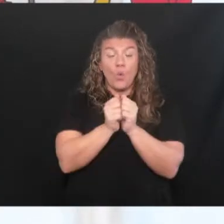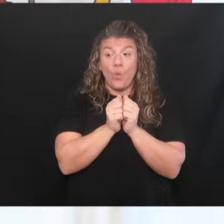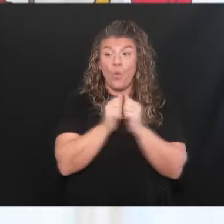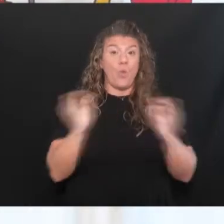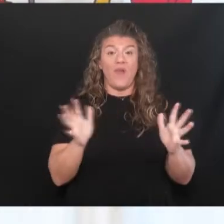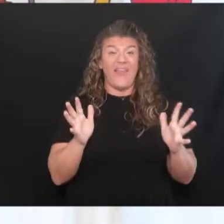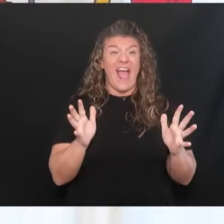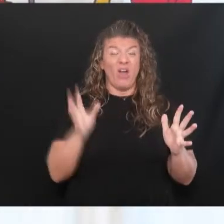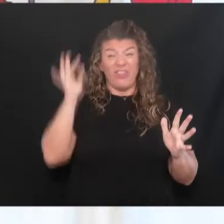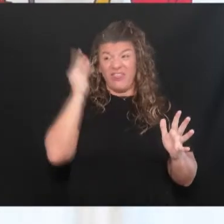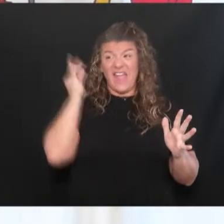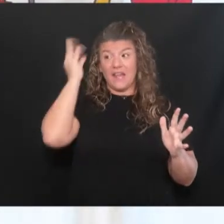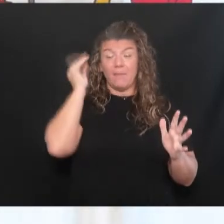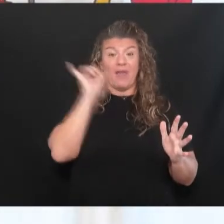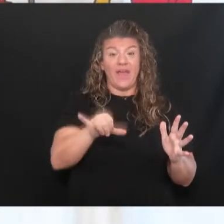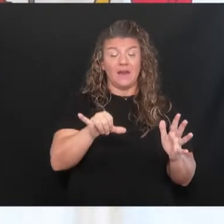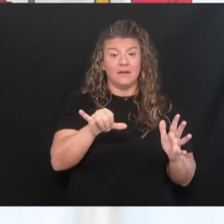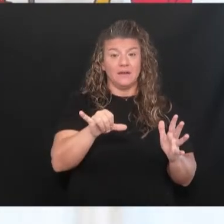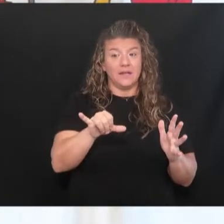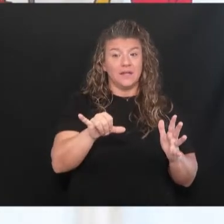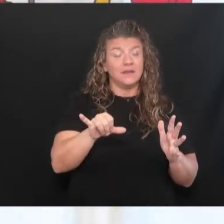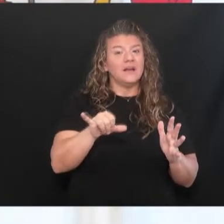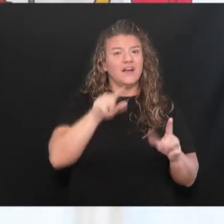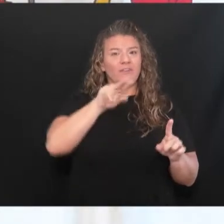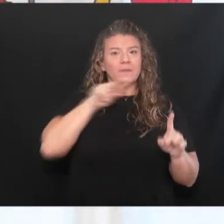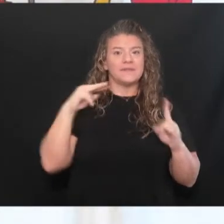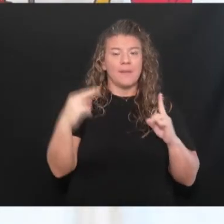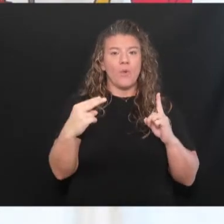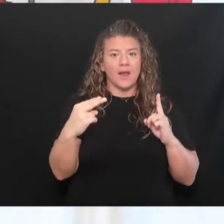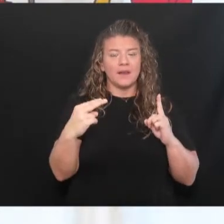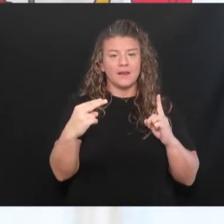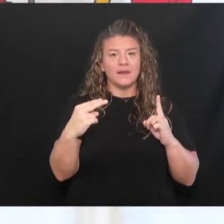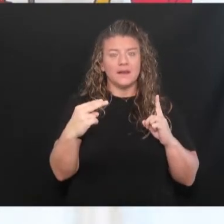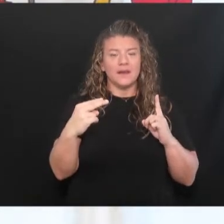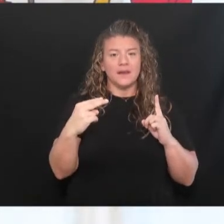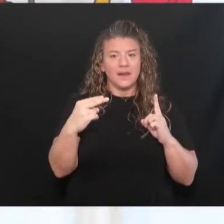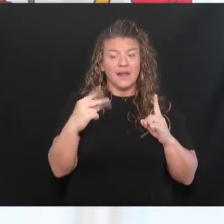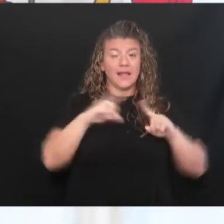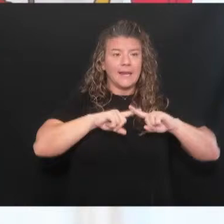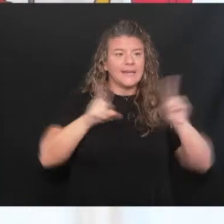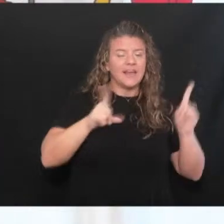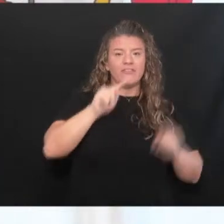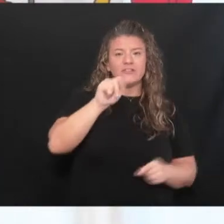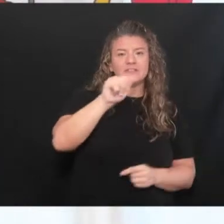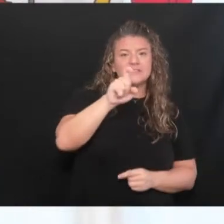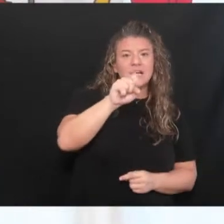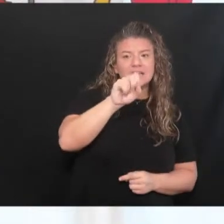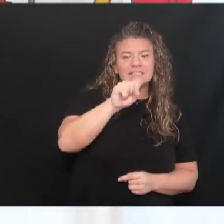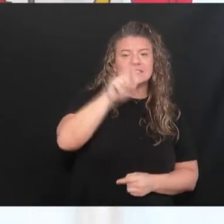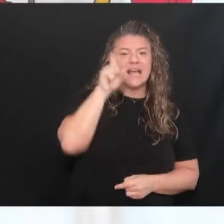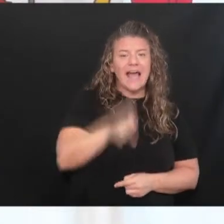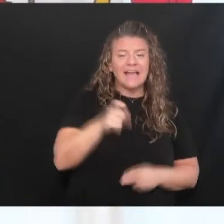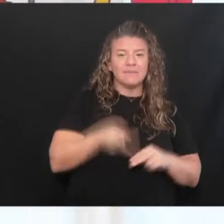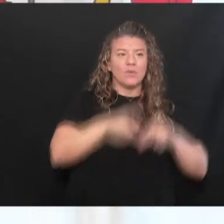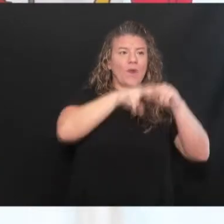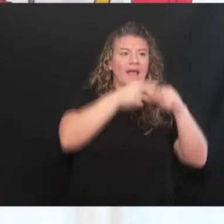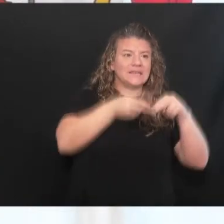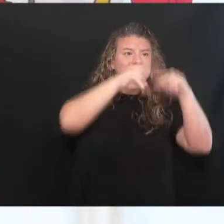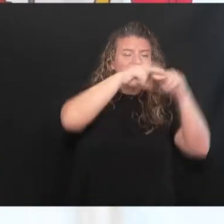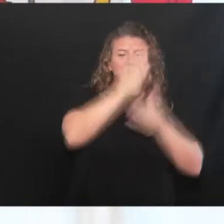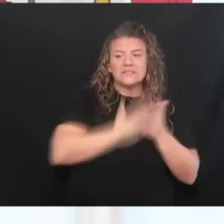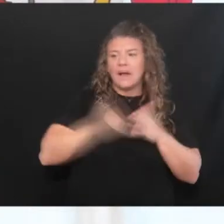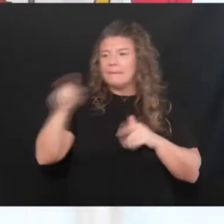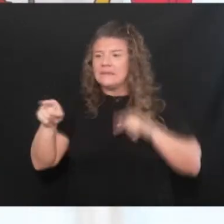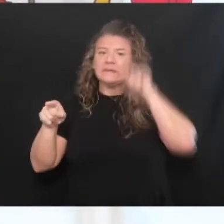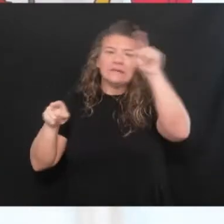without even thinking about it, from a standpoint of, different taxes that would have to be raised here and there,